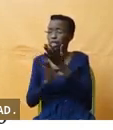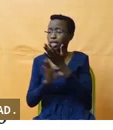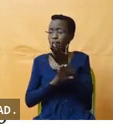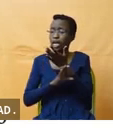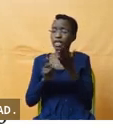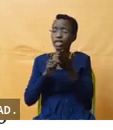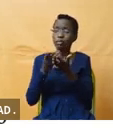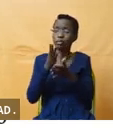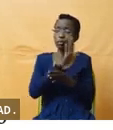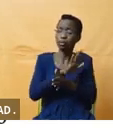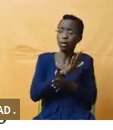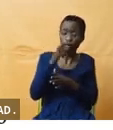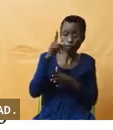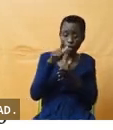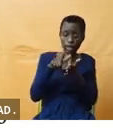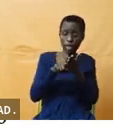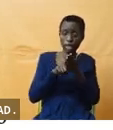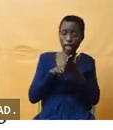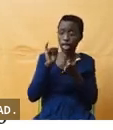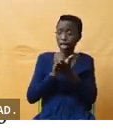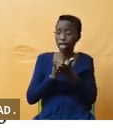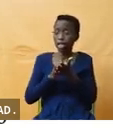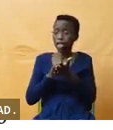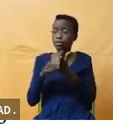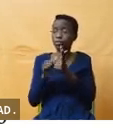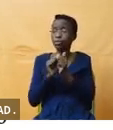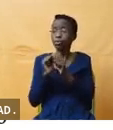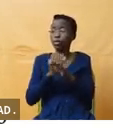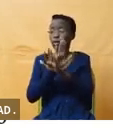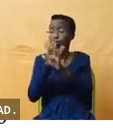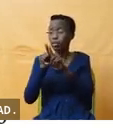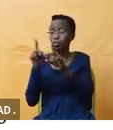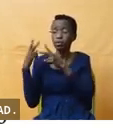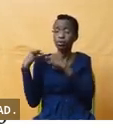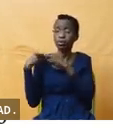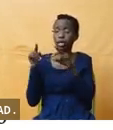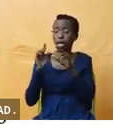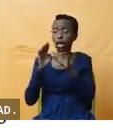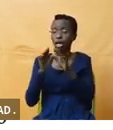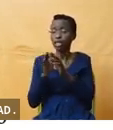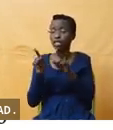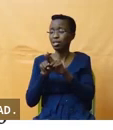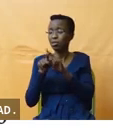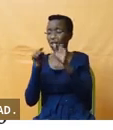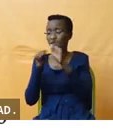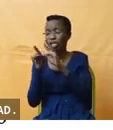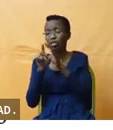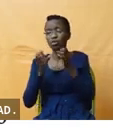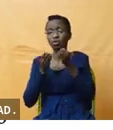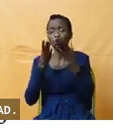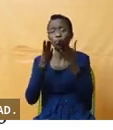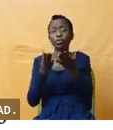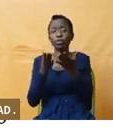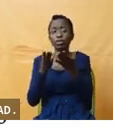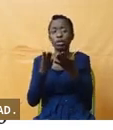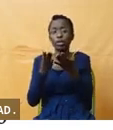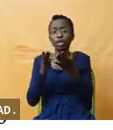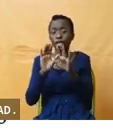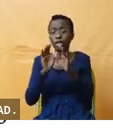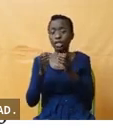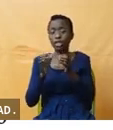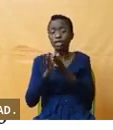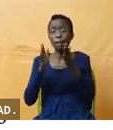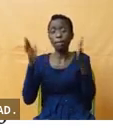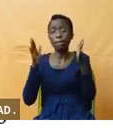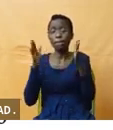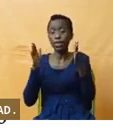an issue of transparency and accountability, but most importantly, access to information, which is a very, very big challenge. And finally,